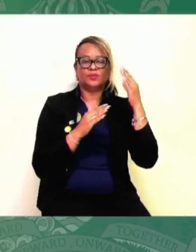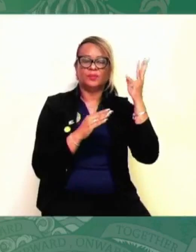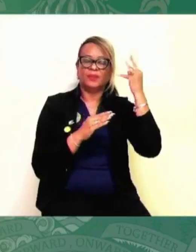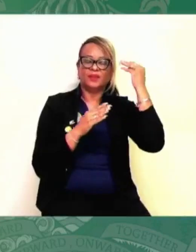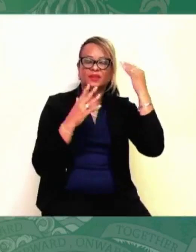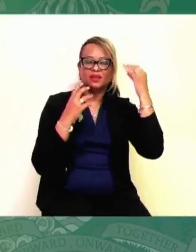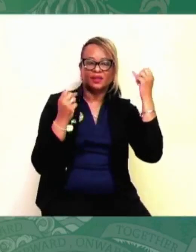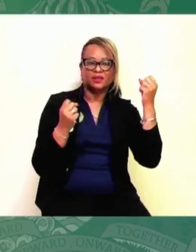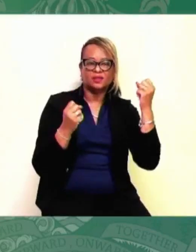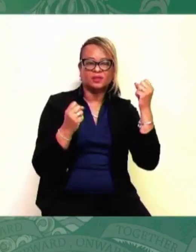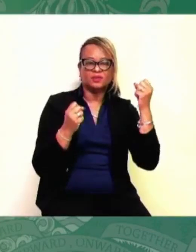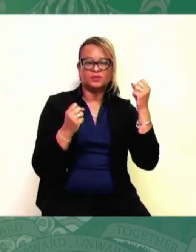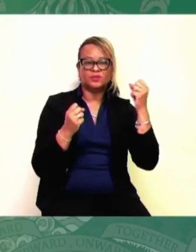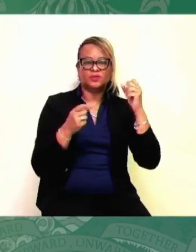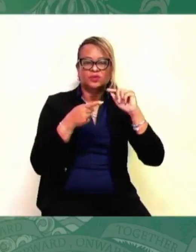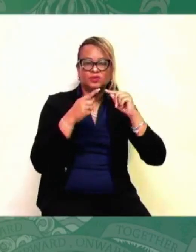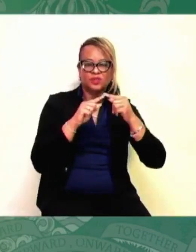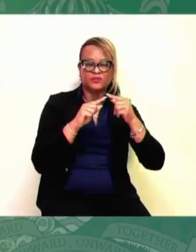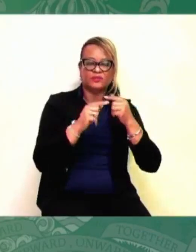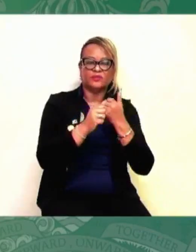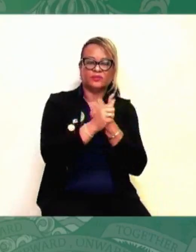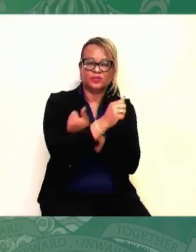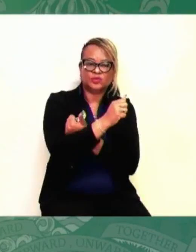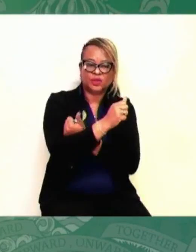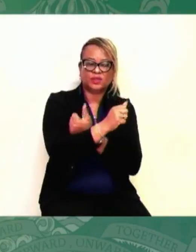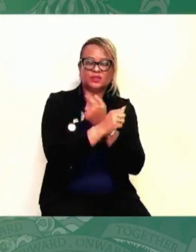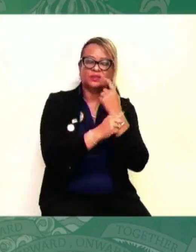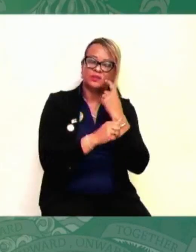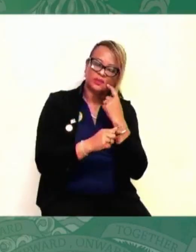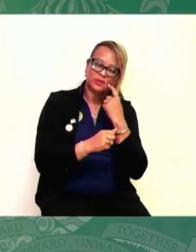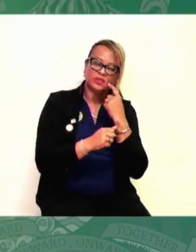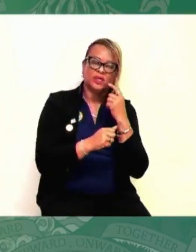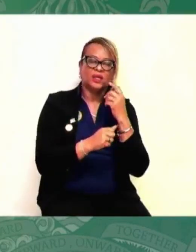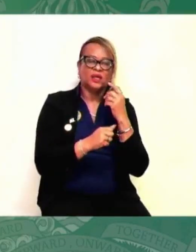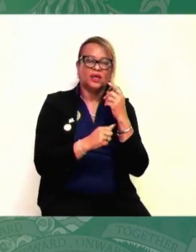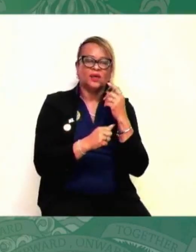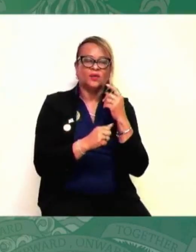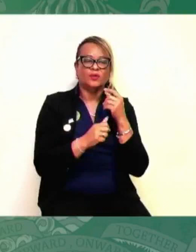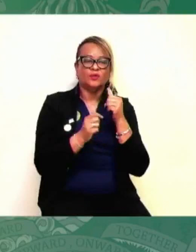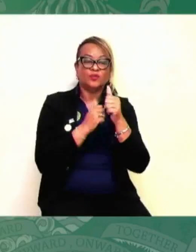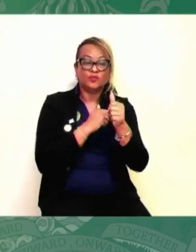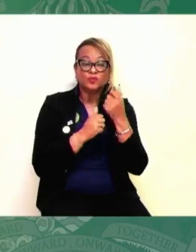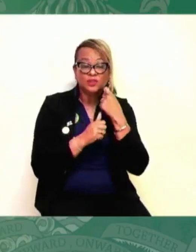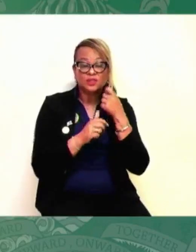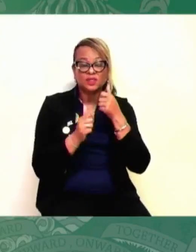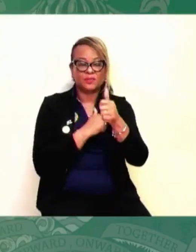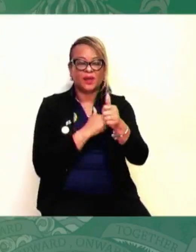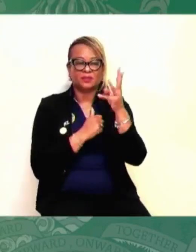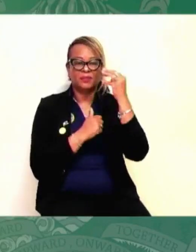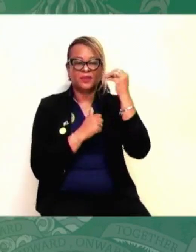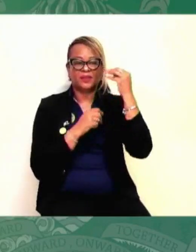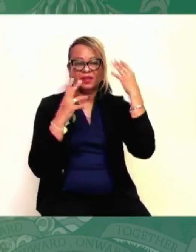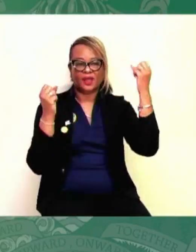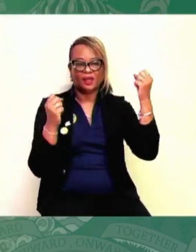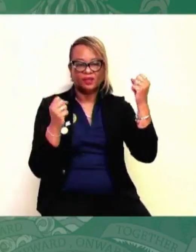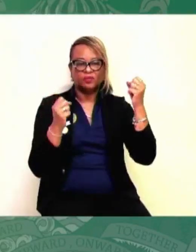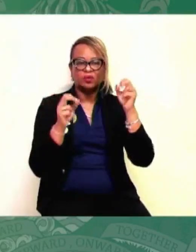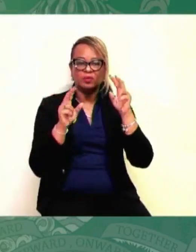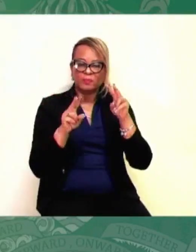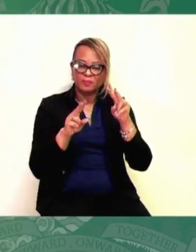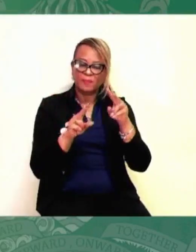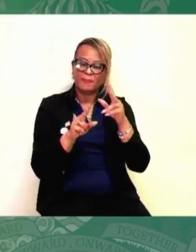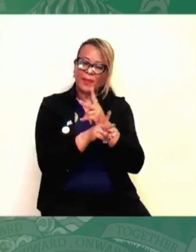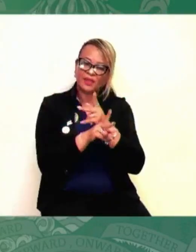from addiction. And with the recently passed Mental Health Act, we will manage this issue compassionately.